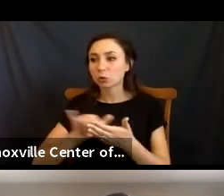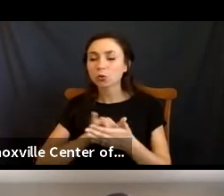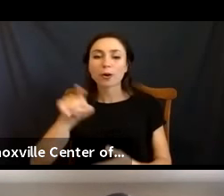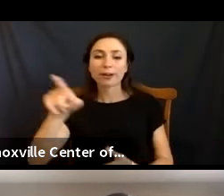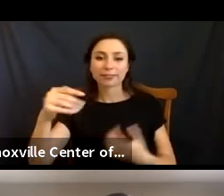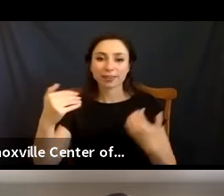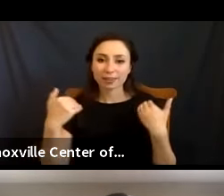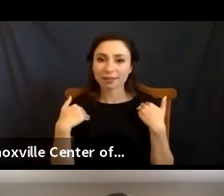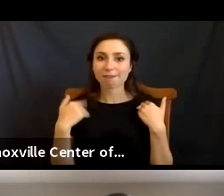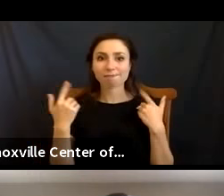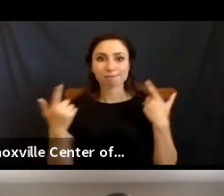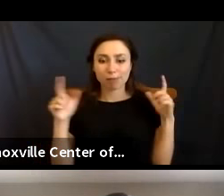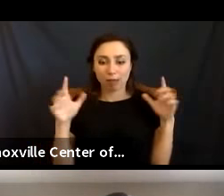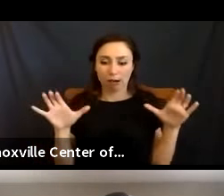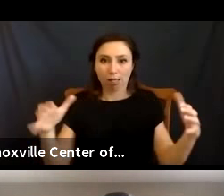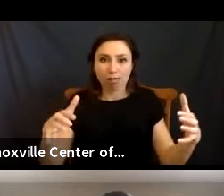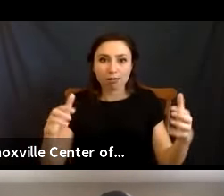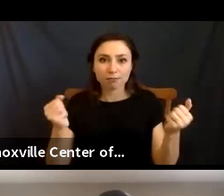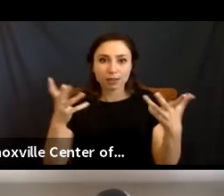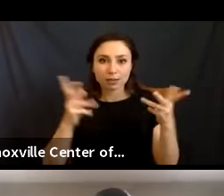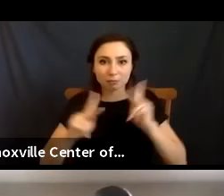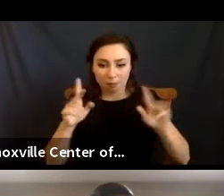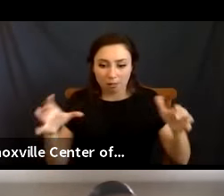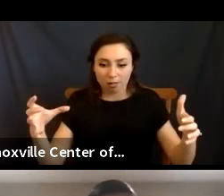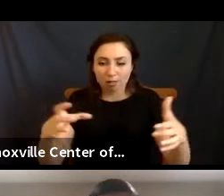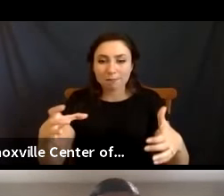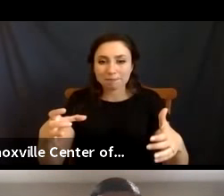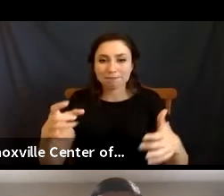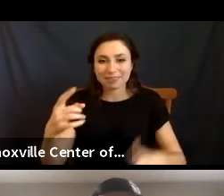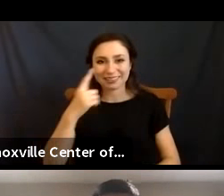we're probably in the low single digits locally.